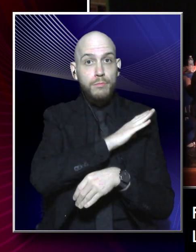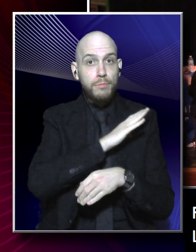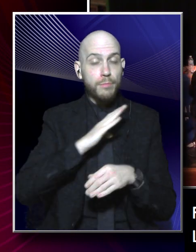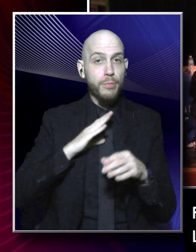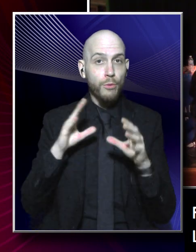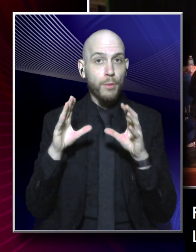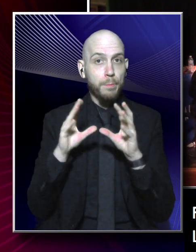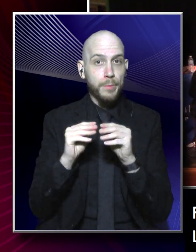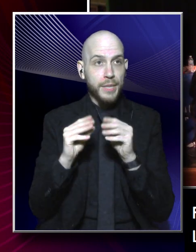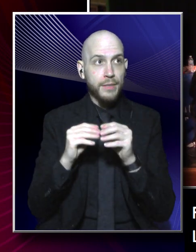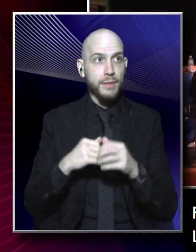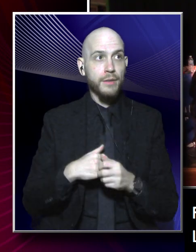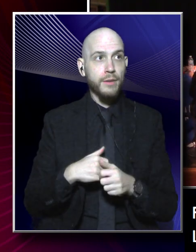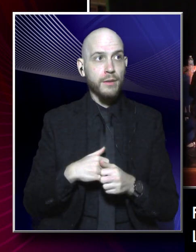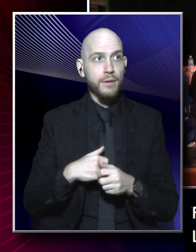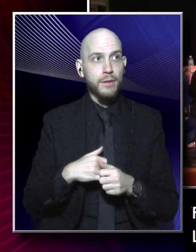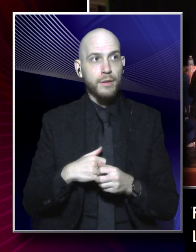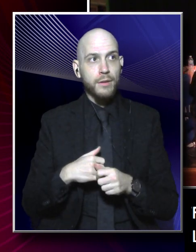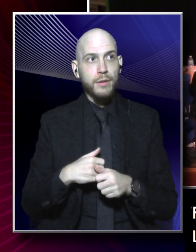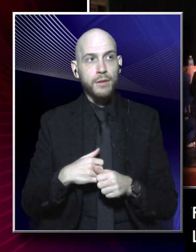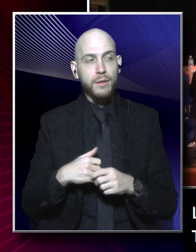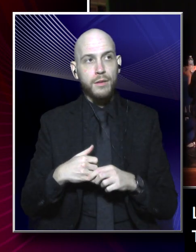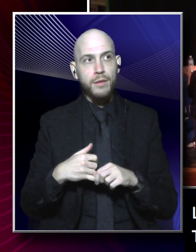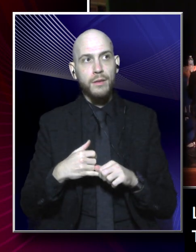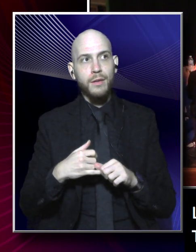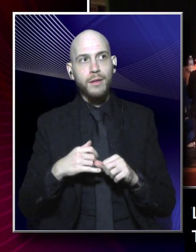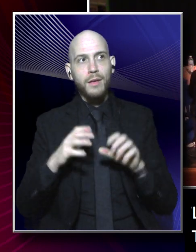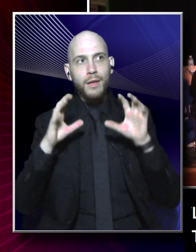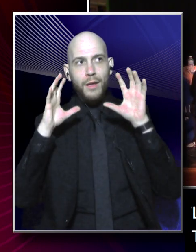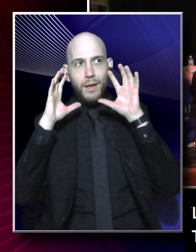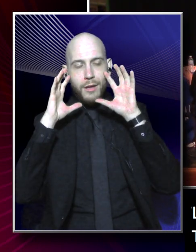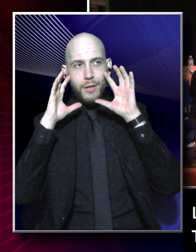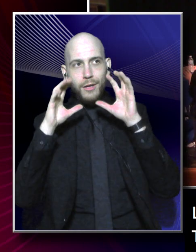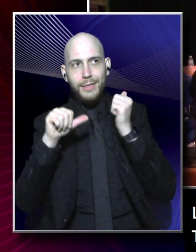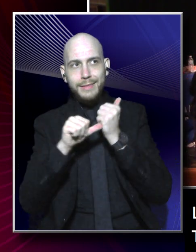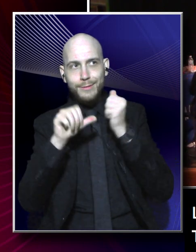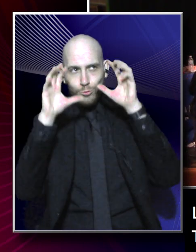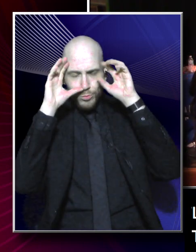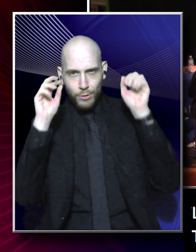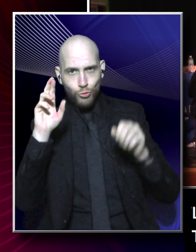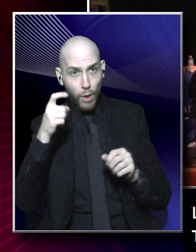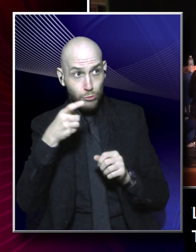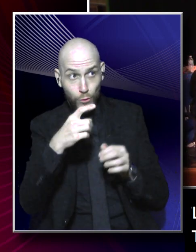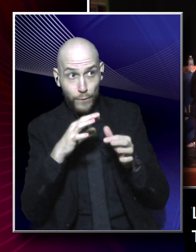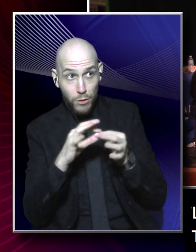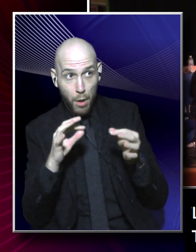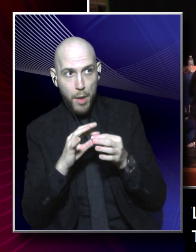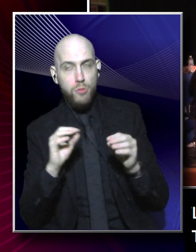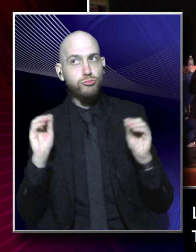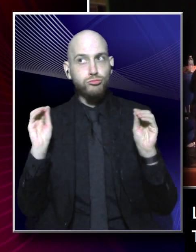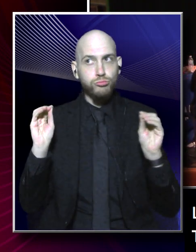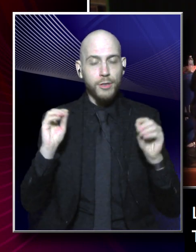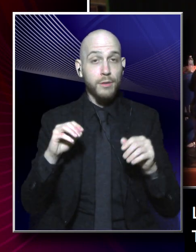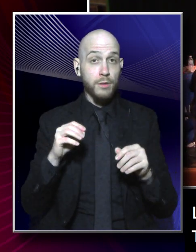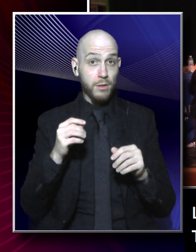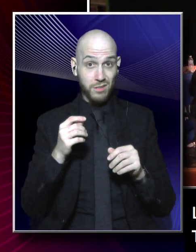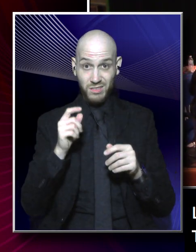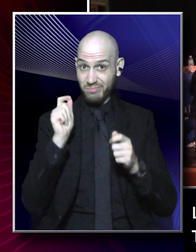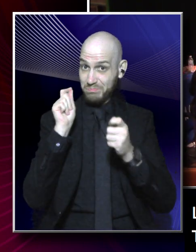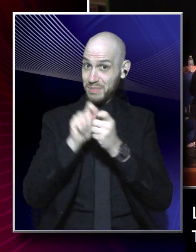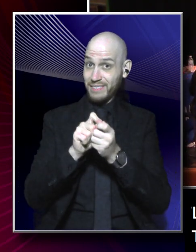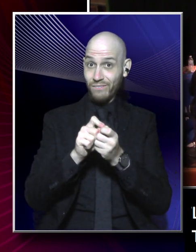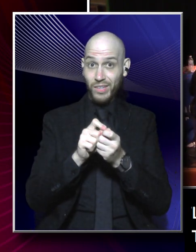You seem like you have something on the edge of your seat there, Superintendent. Oh, okay. Any particular issues?